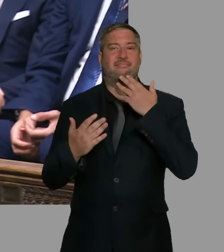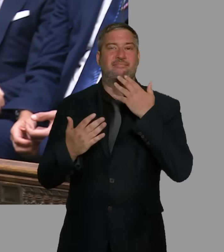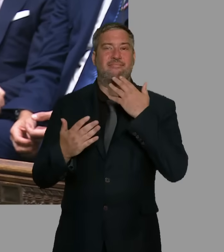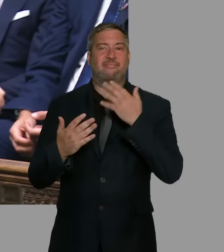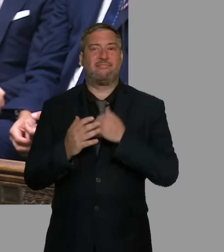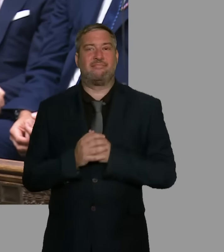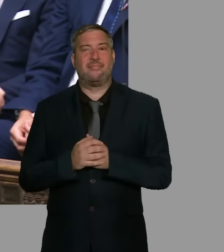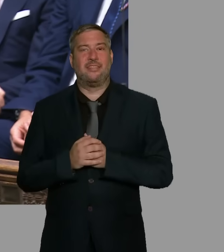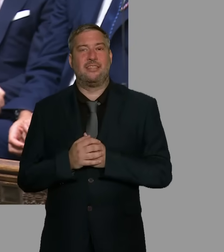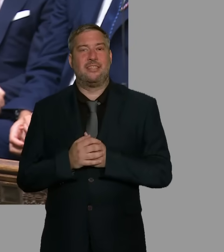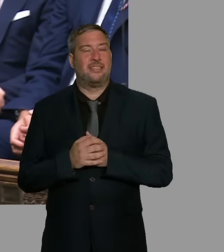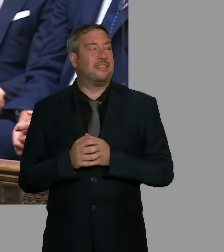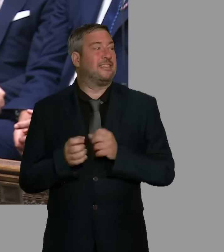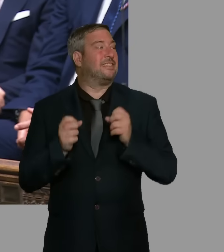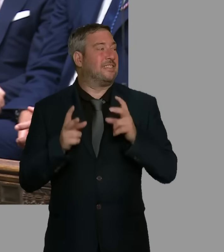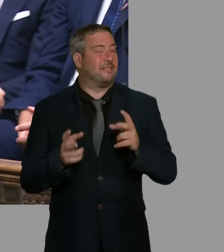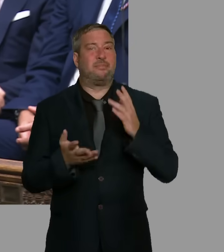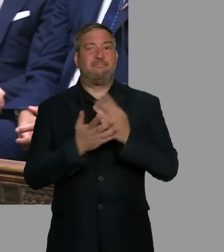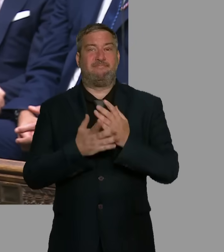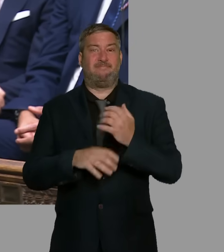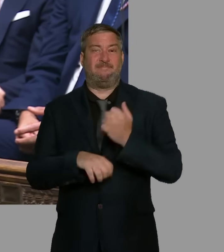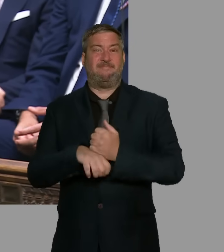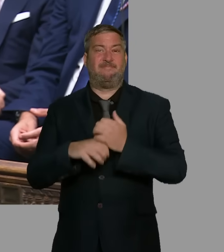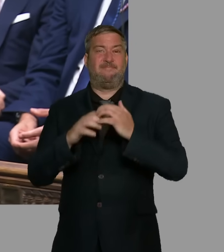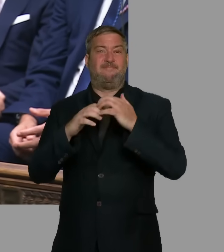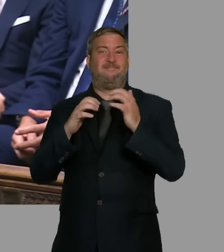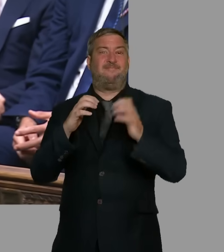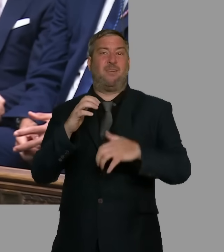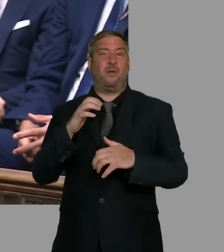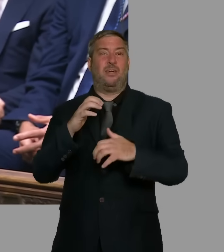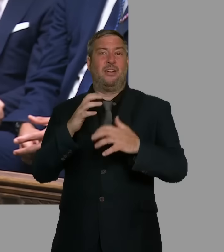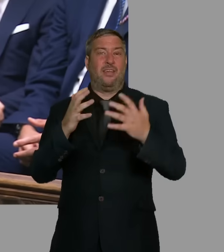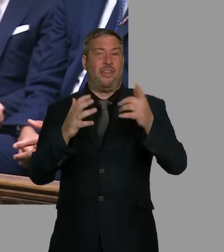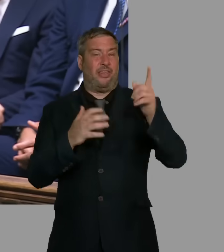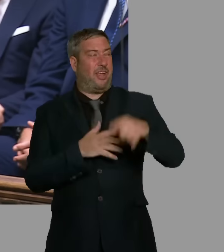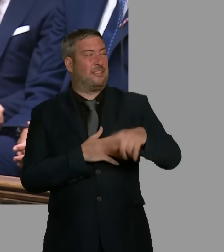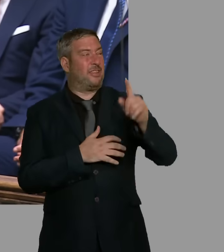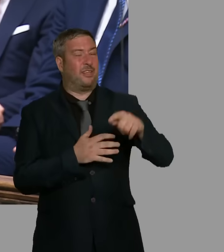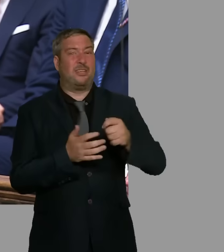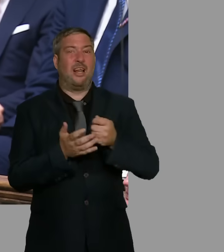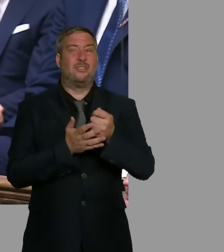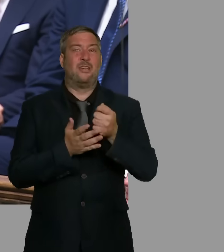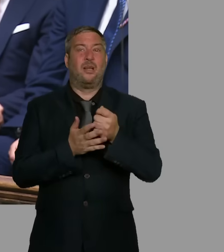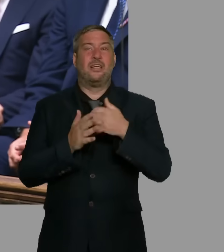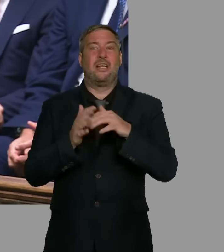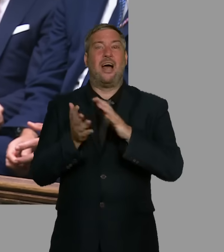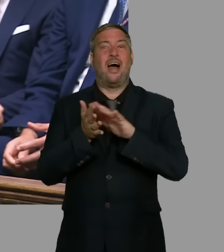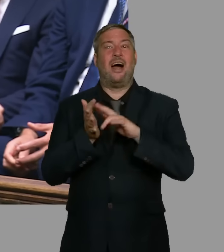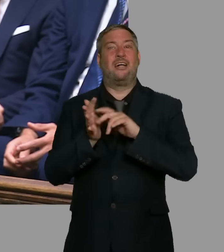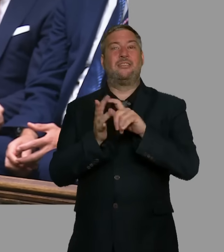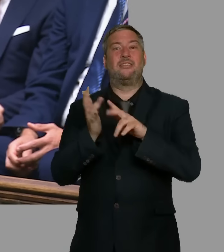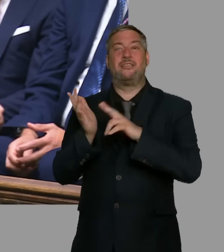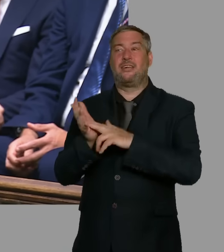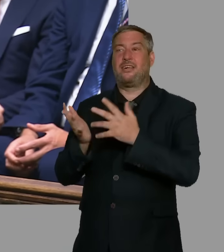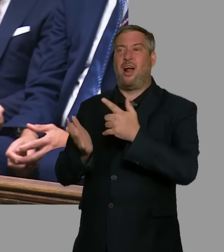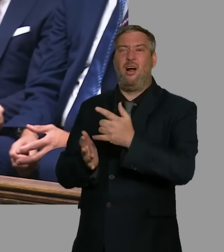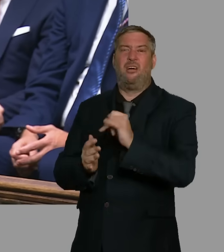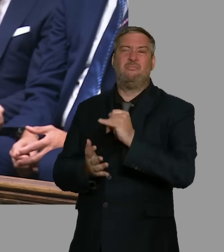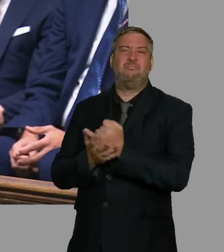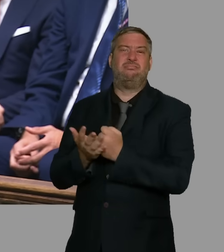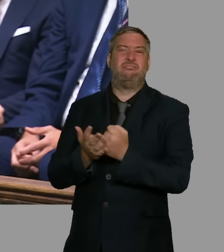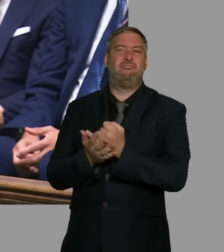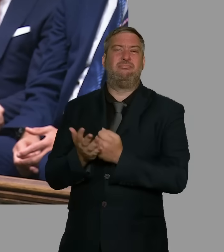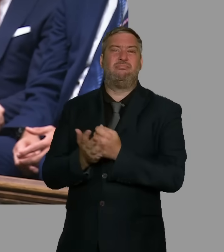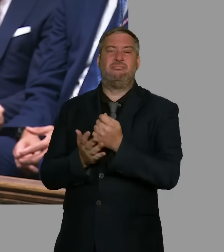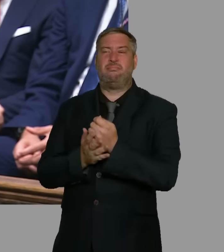service charges for ever poorer service. It's why I welcome the government's commitment to end the feudal system of leasehold once and